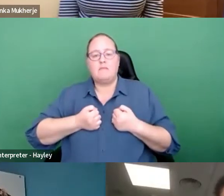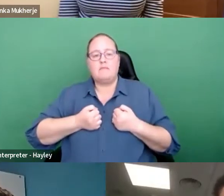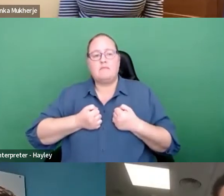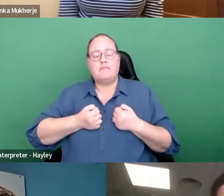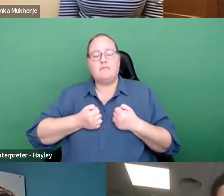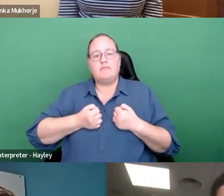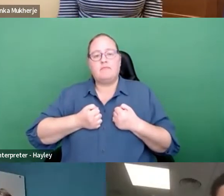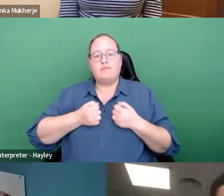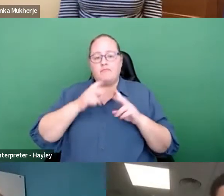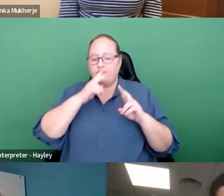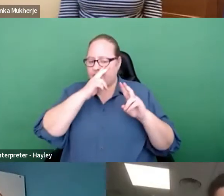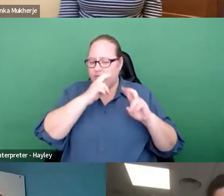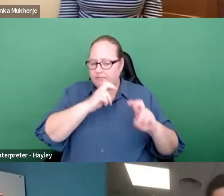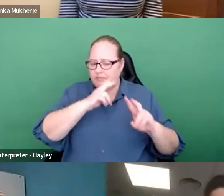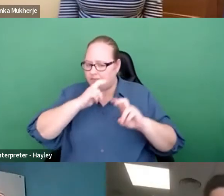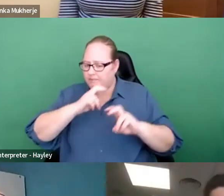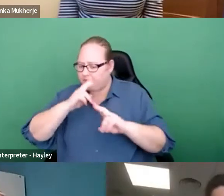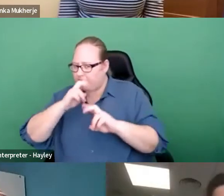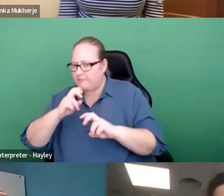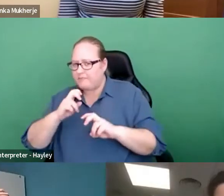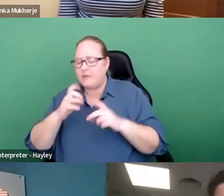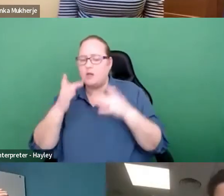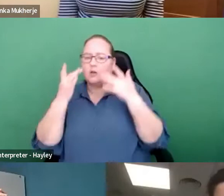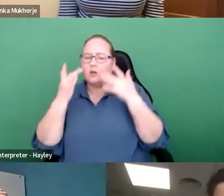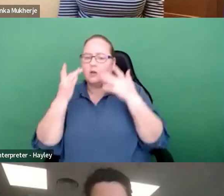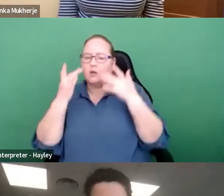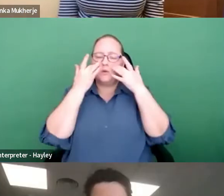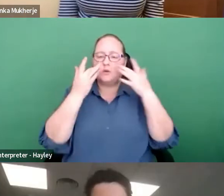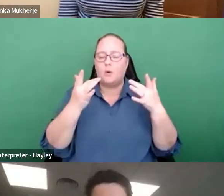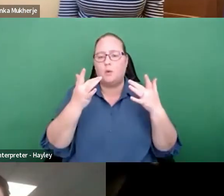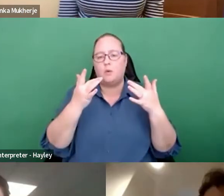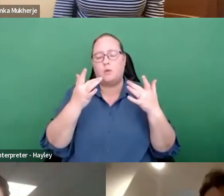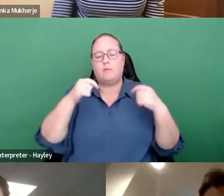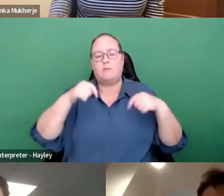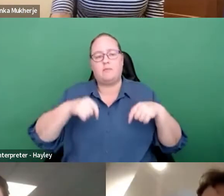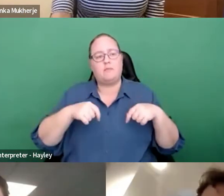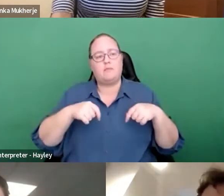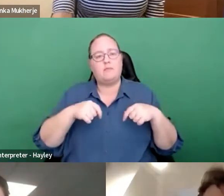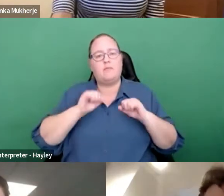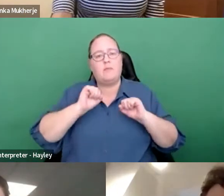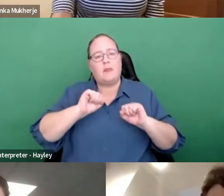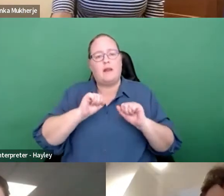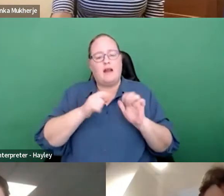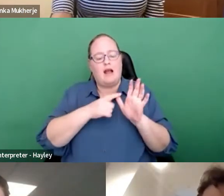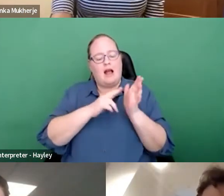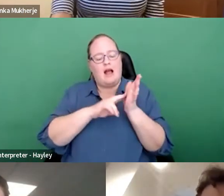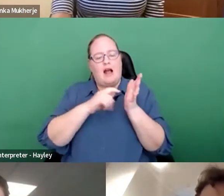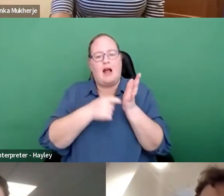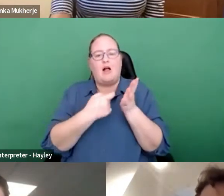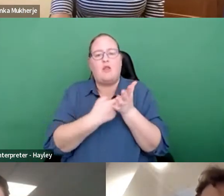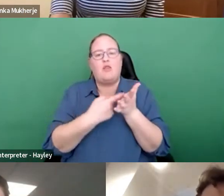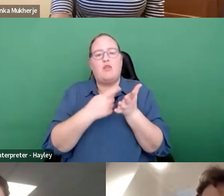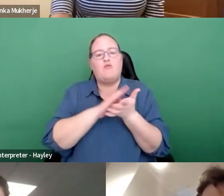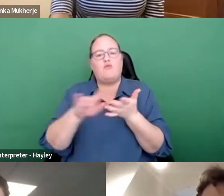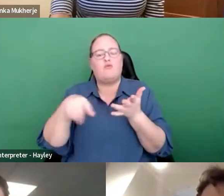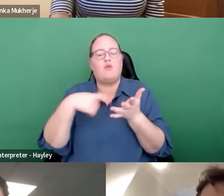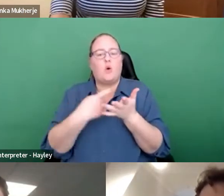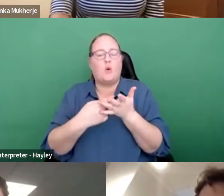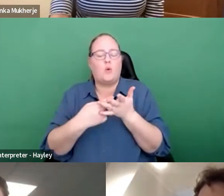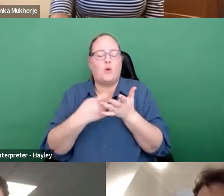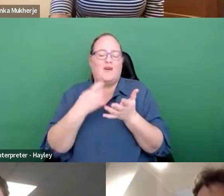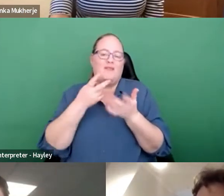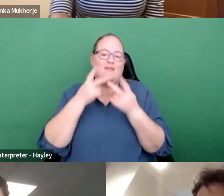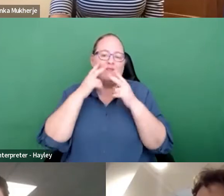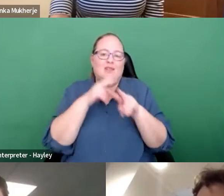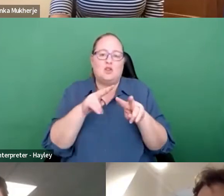insights can reveal about, their Anthro-vision reveals about homelessness and care, two of the